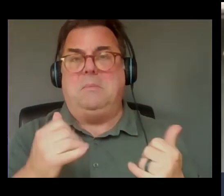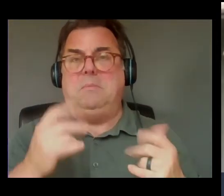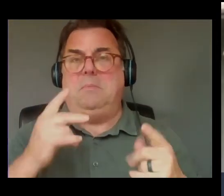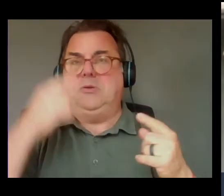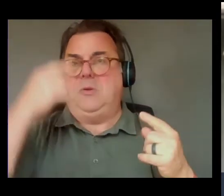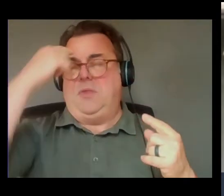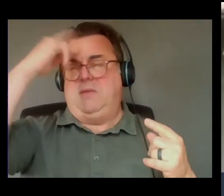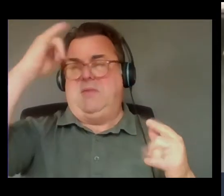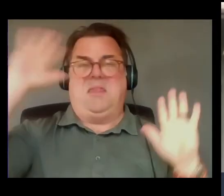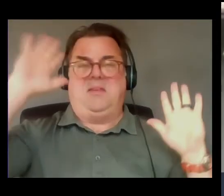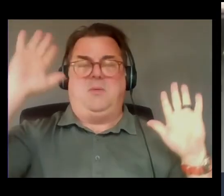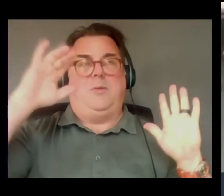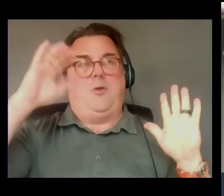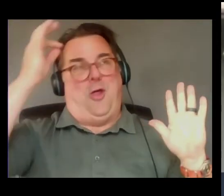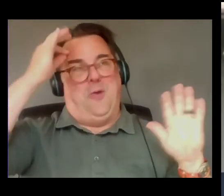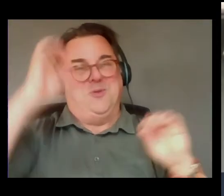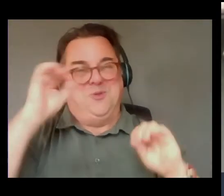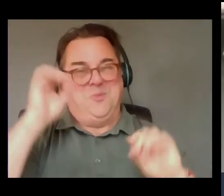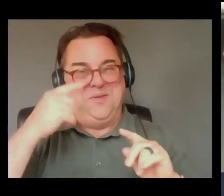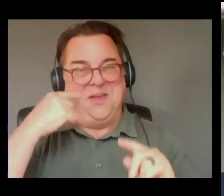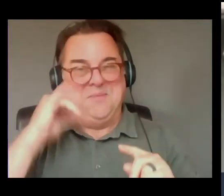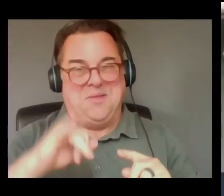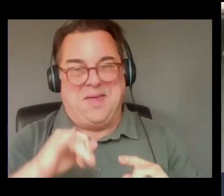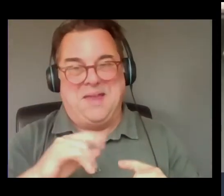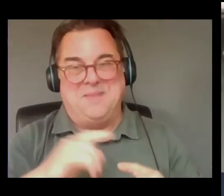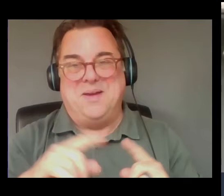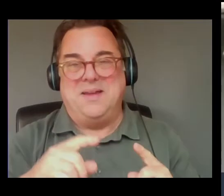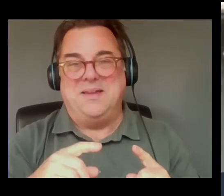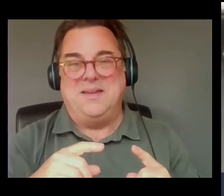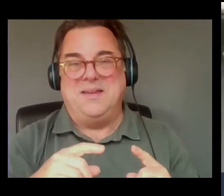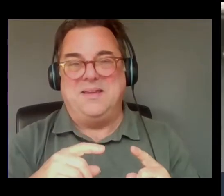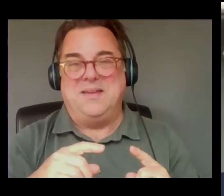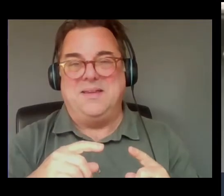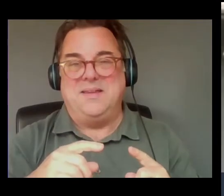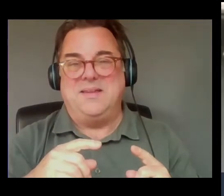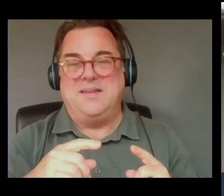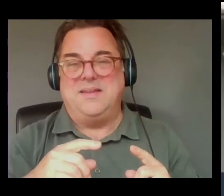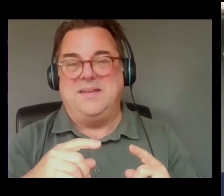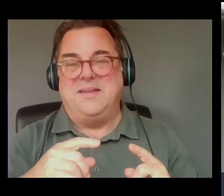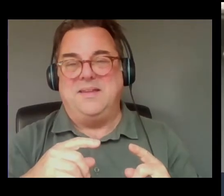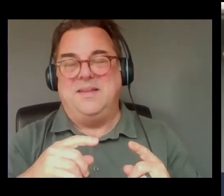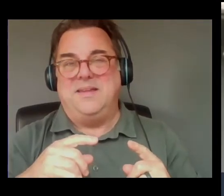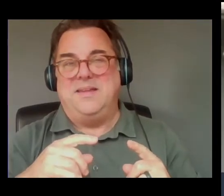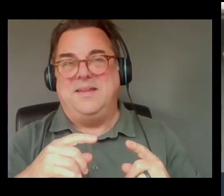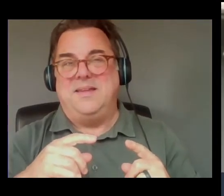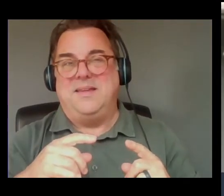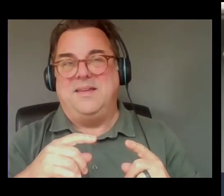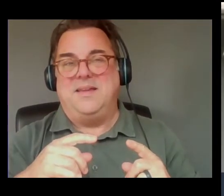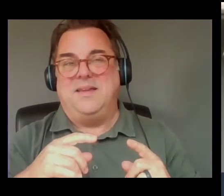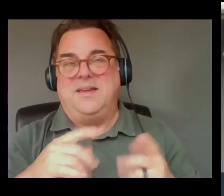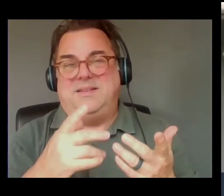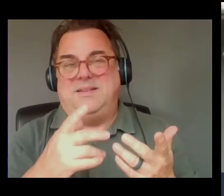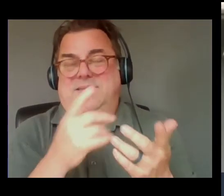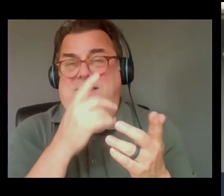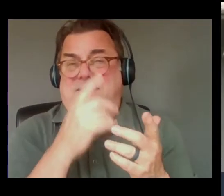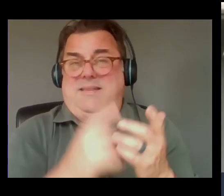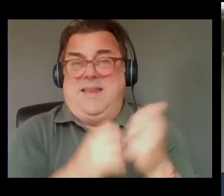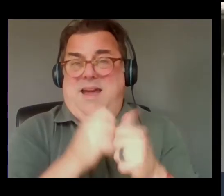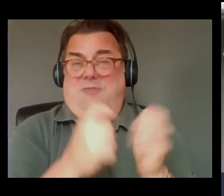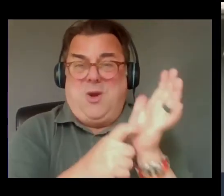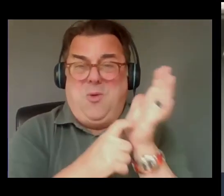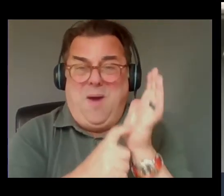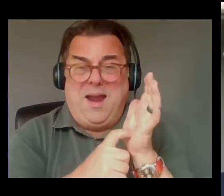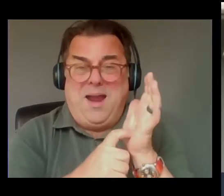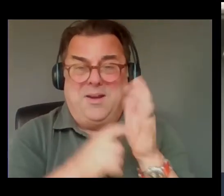or almost nobody. And that's great, right? It means that it's just totally off the critical path for